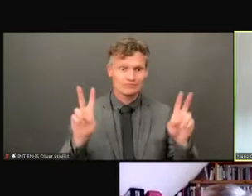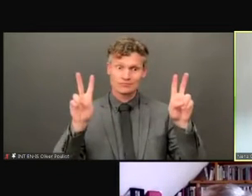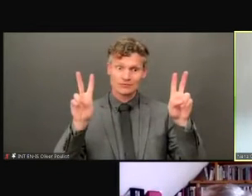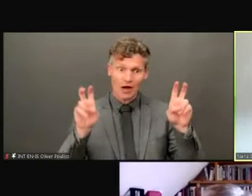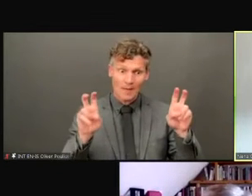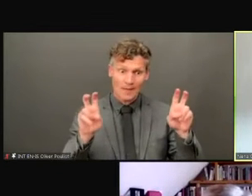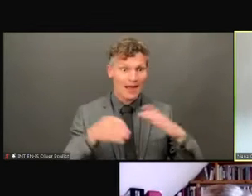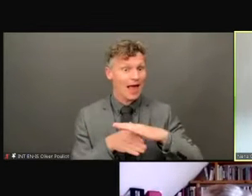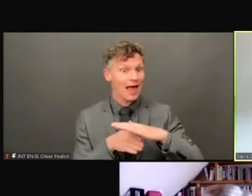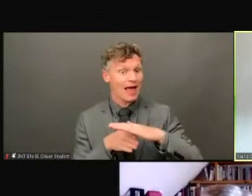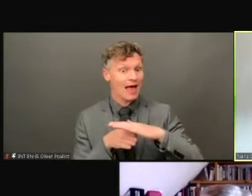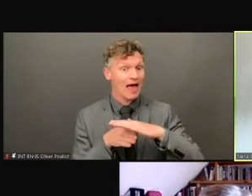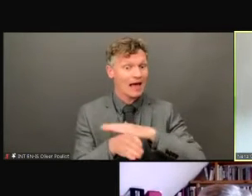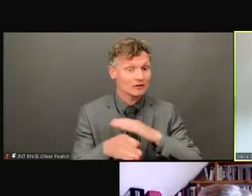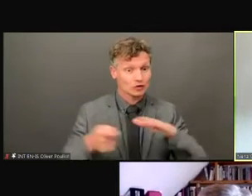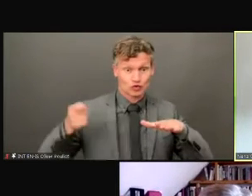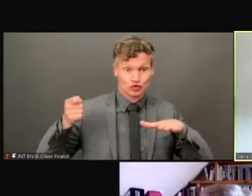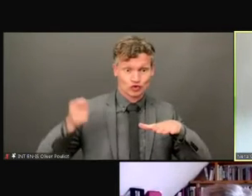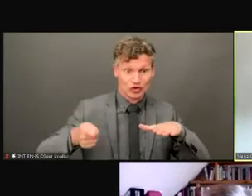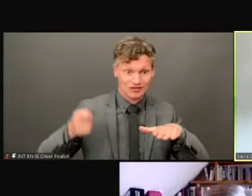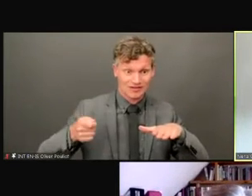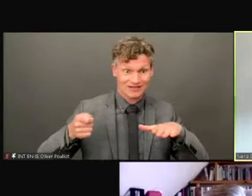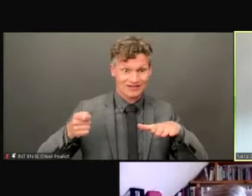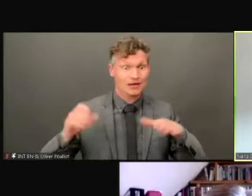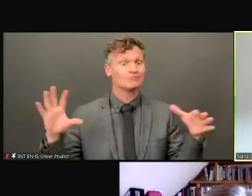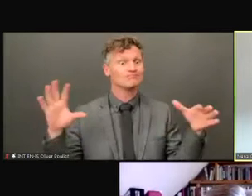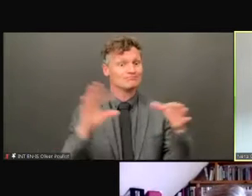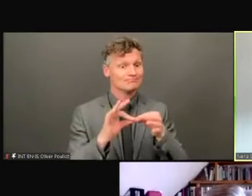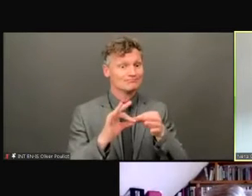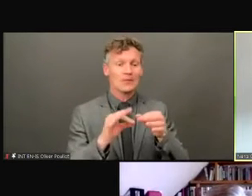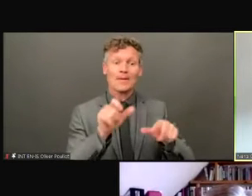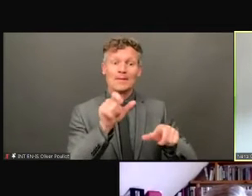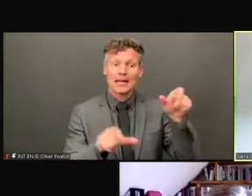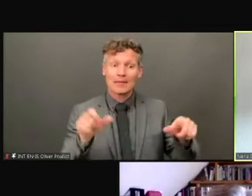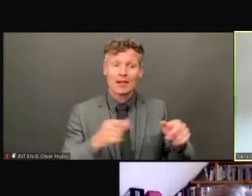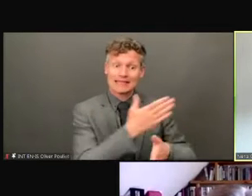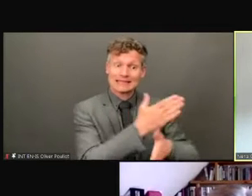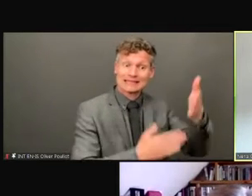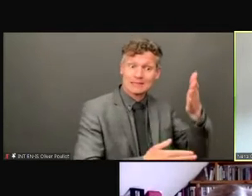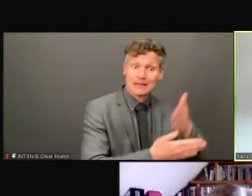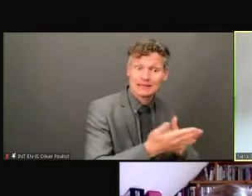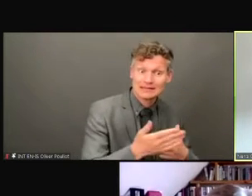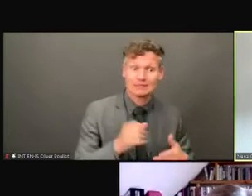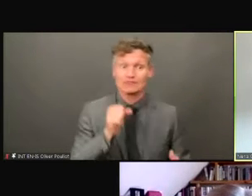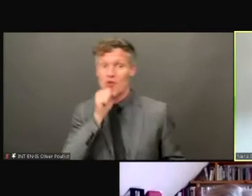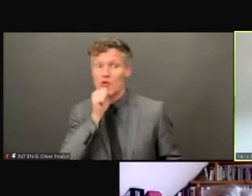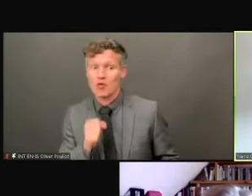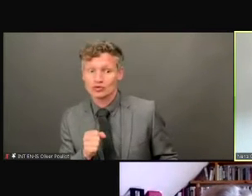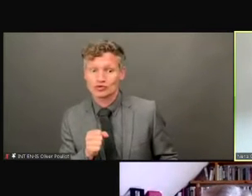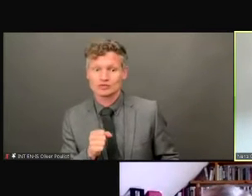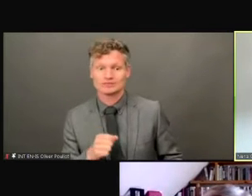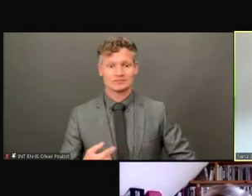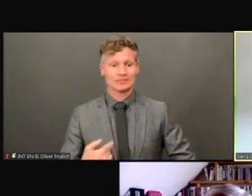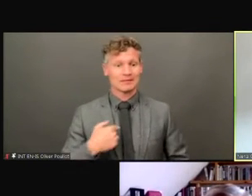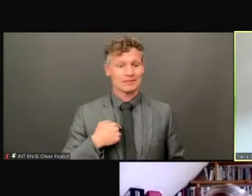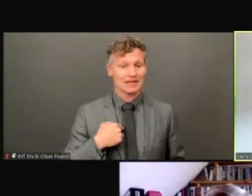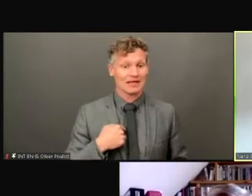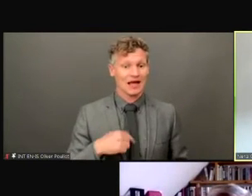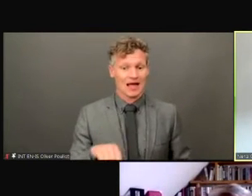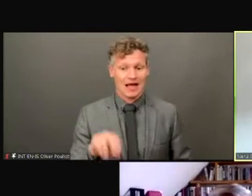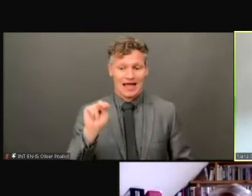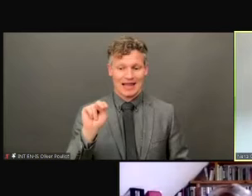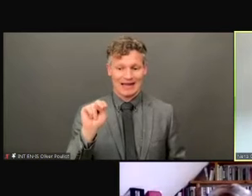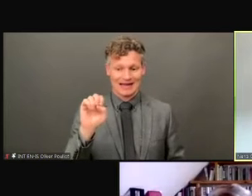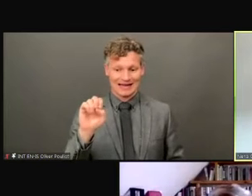older age. My name is Nena Yoranzi, and I'm Policy Coordinator at Age Platform Europe, which is the largest EU network of